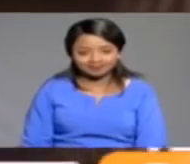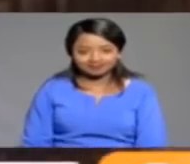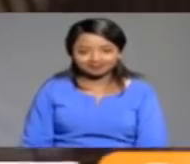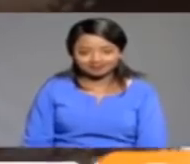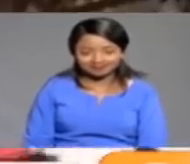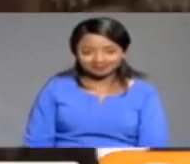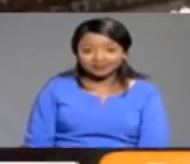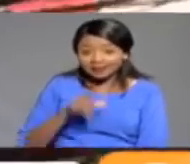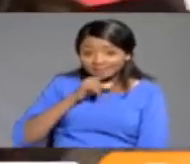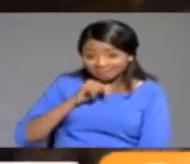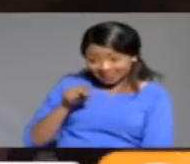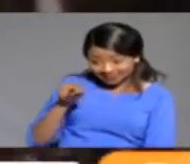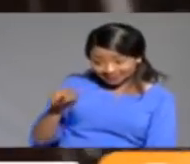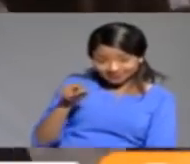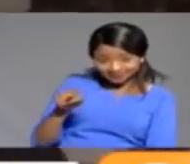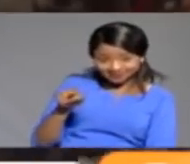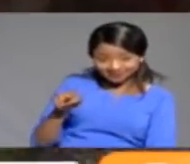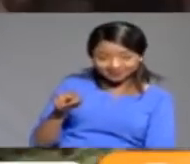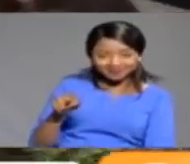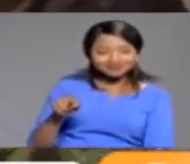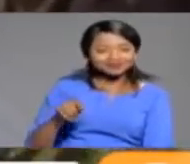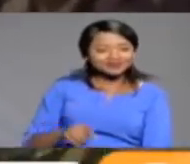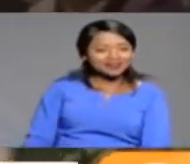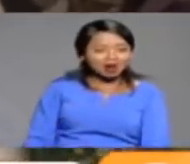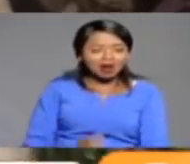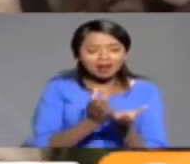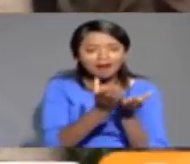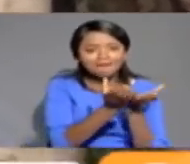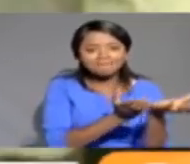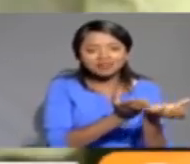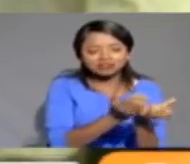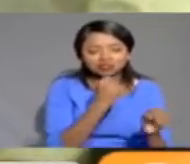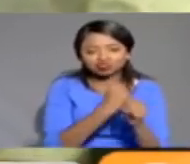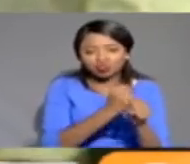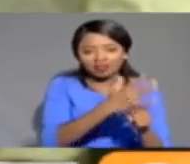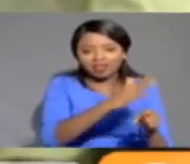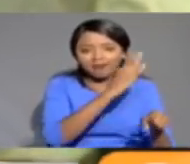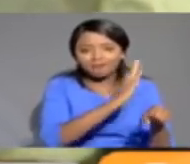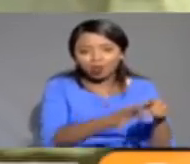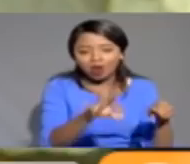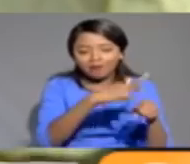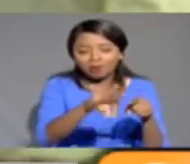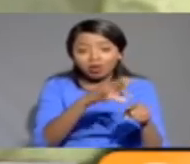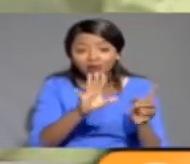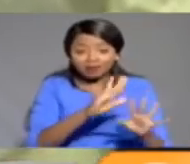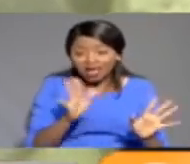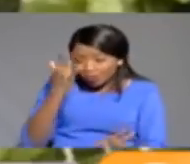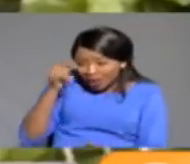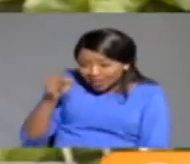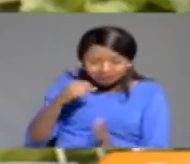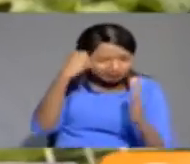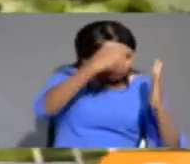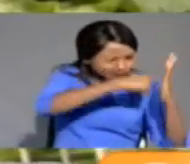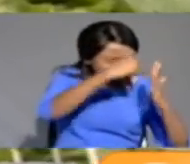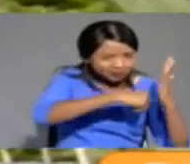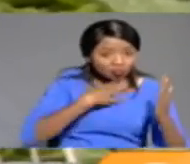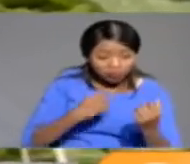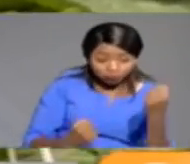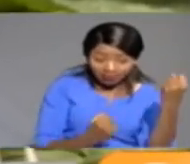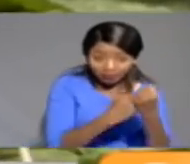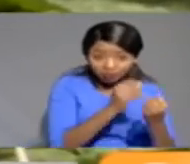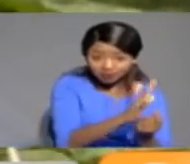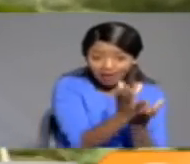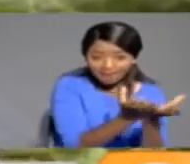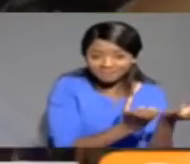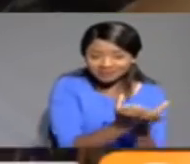Joseph Njoroge, alias Damiano, is a hands-on small-scale grocery trader whose zeal and determination to keep his business going is